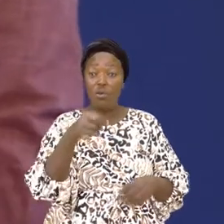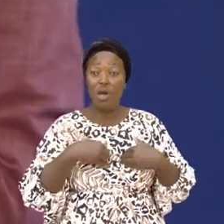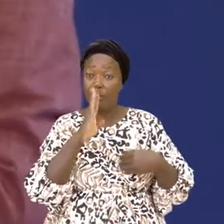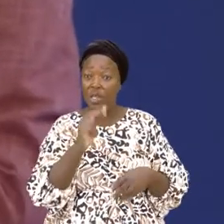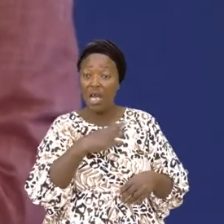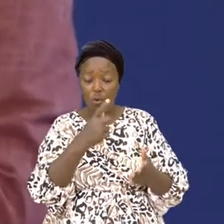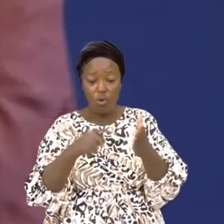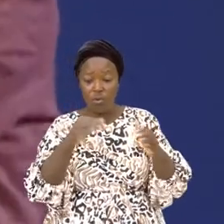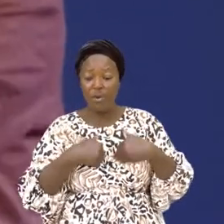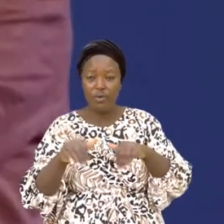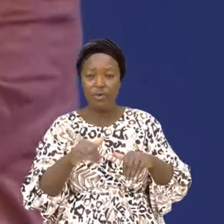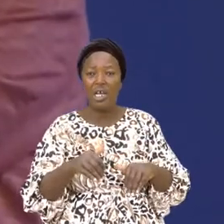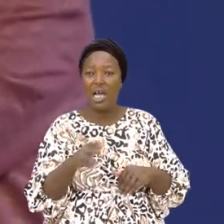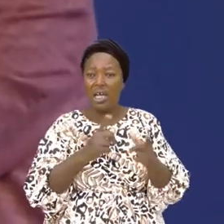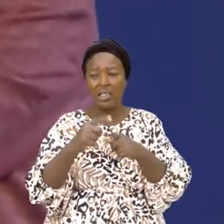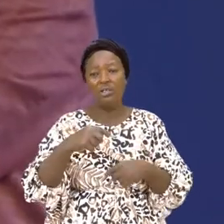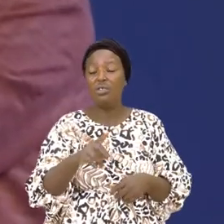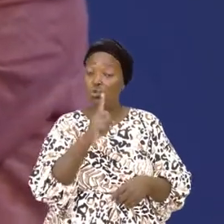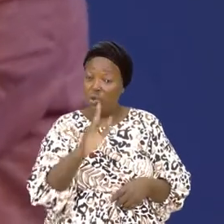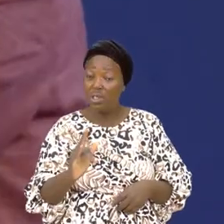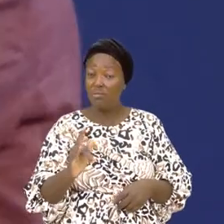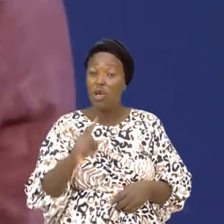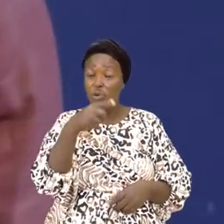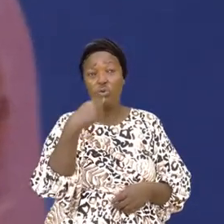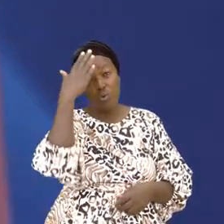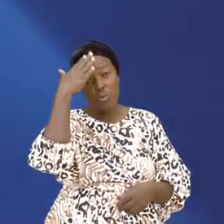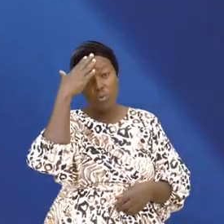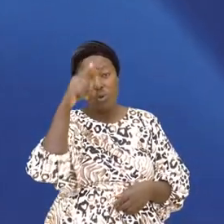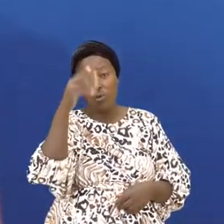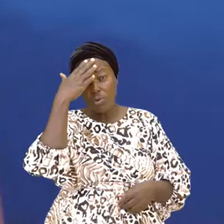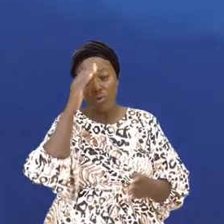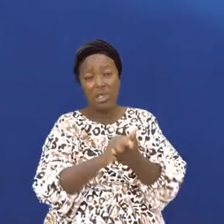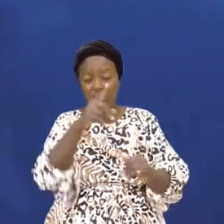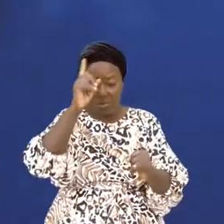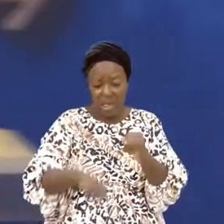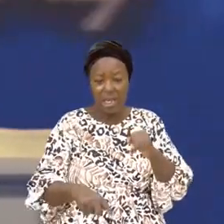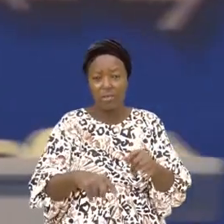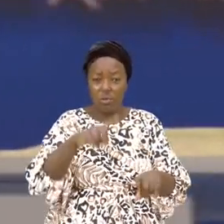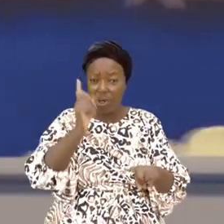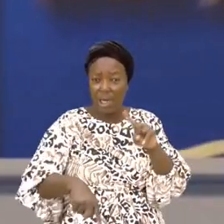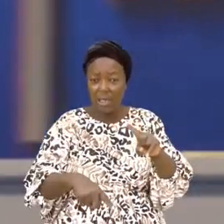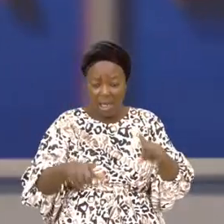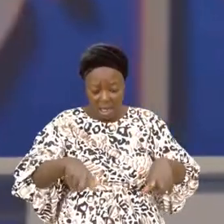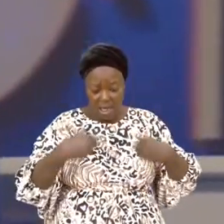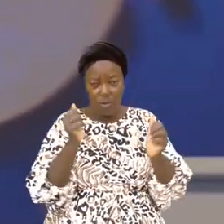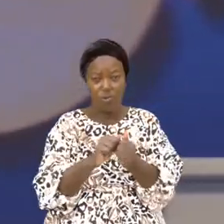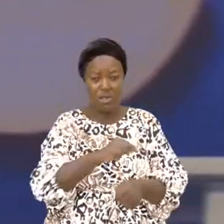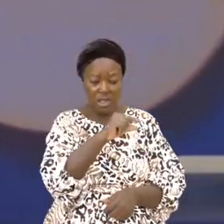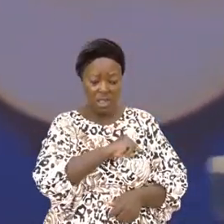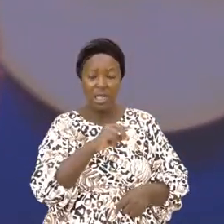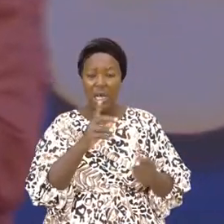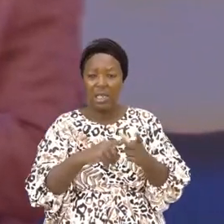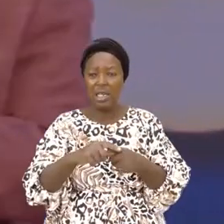you've done, and sincerely, you know, you cannot live with guilt